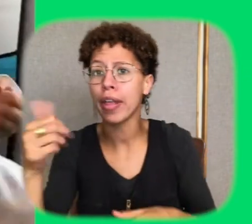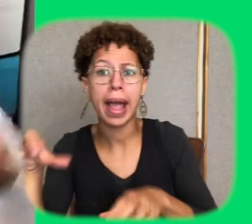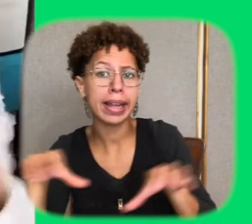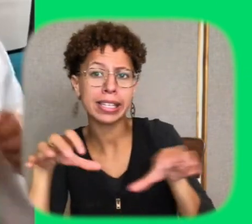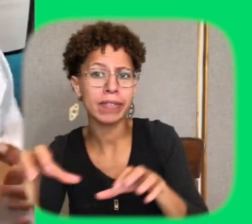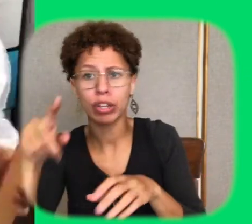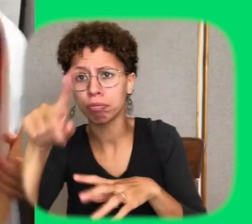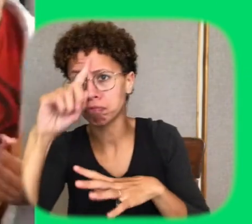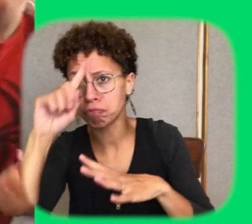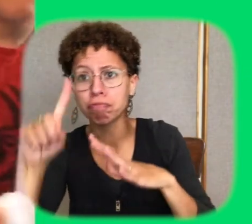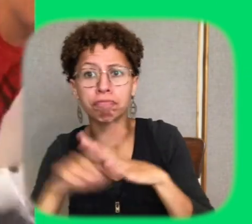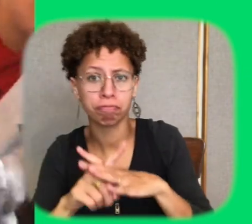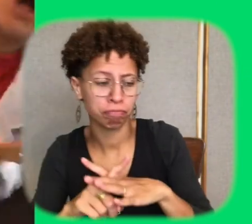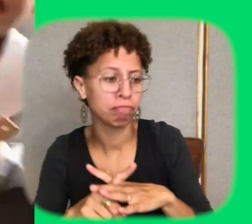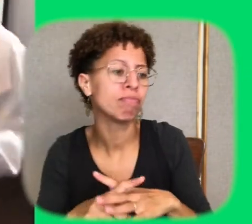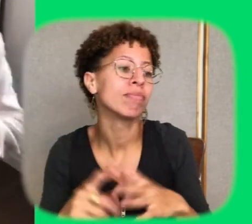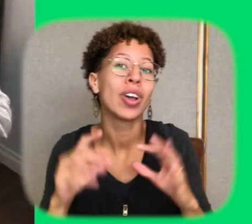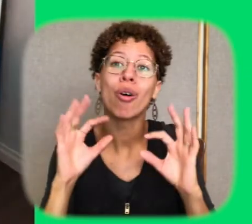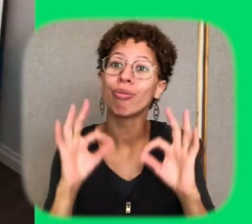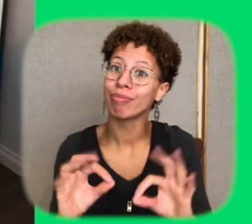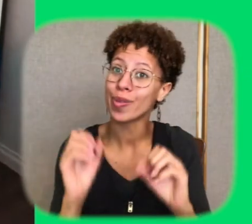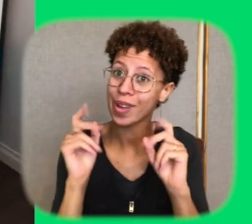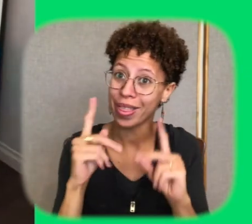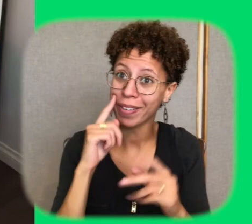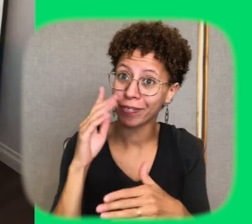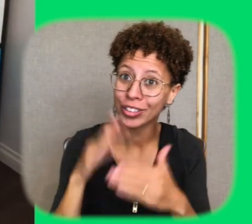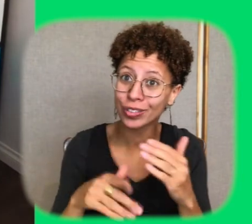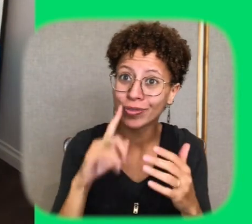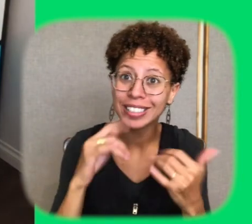with that, I think we're done. Bye.